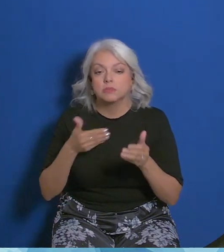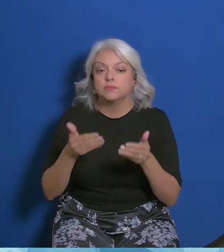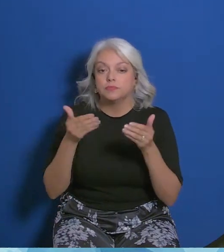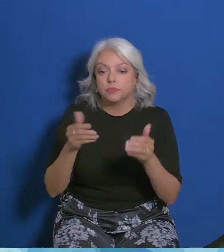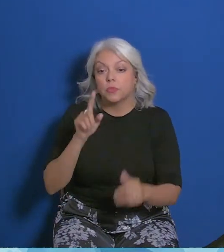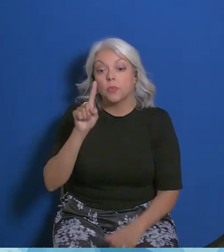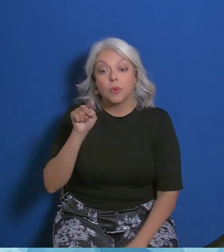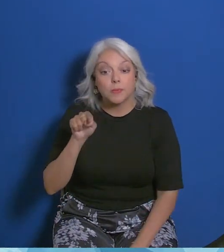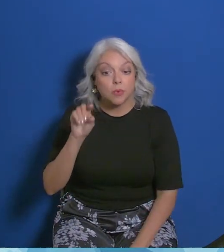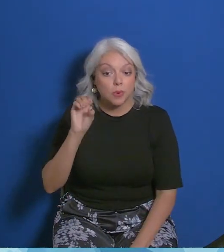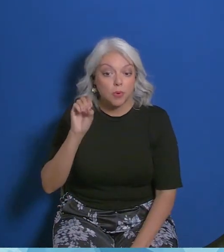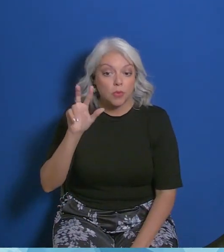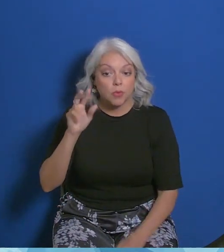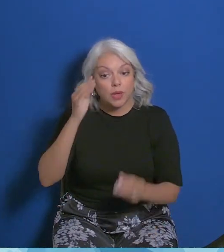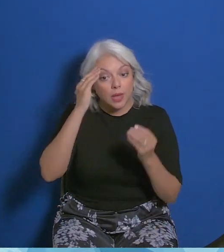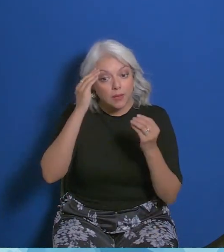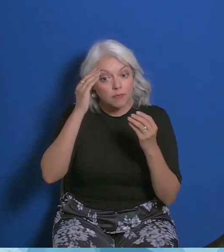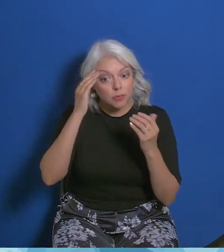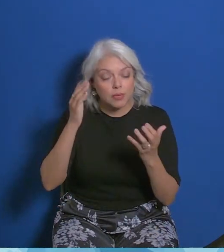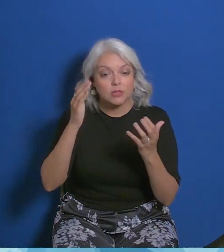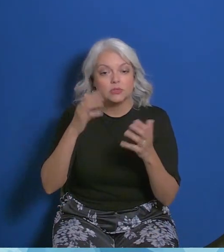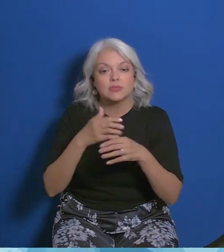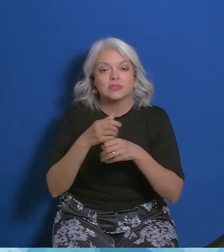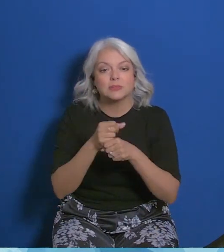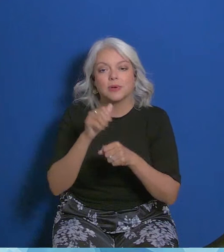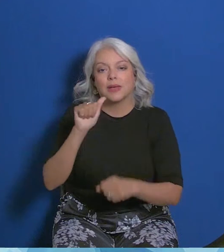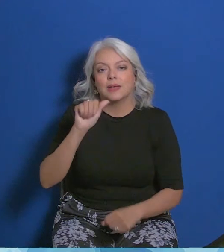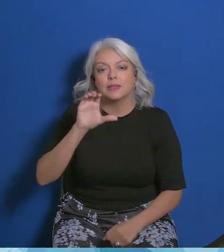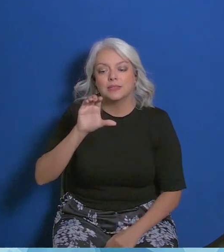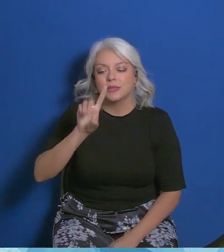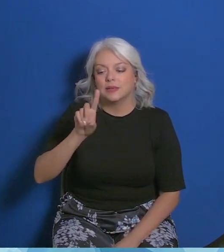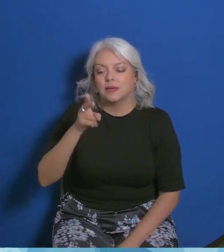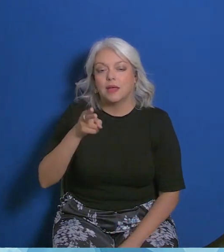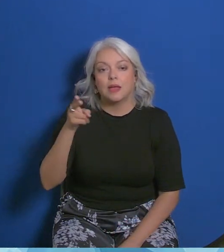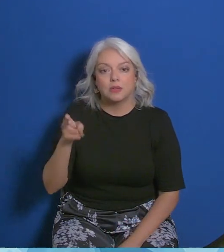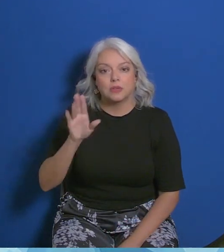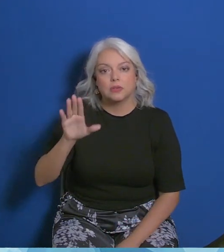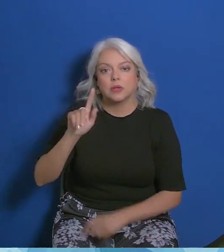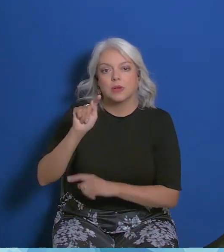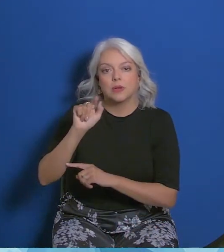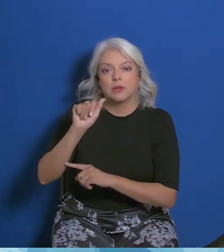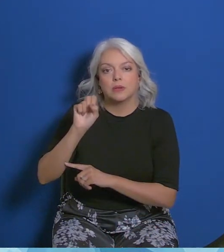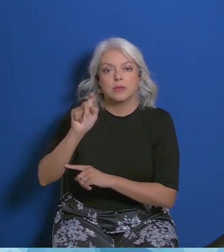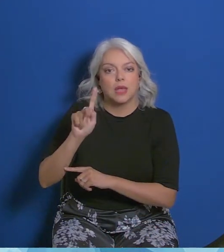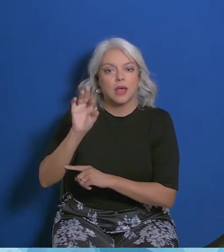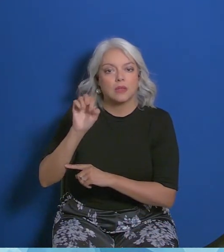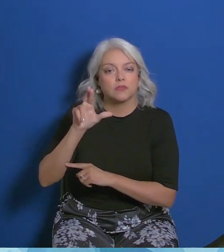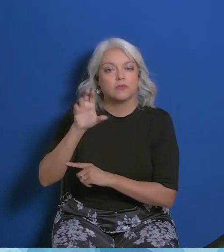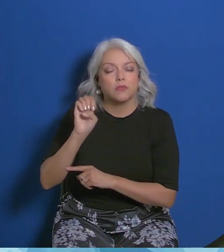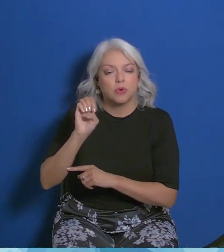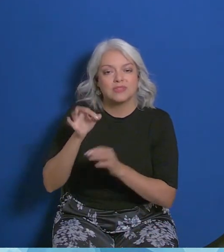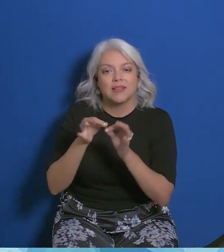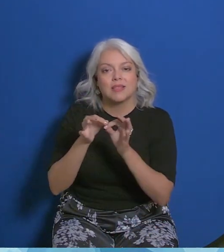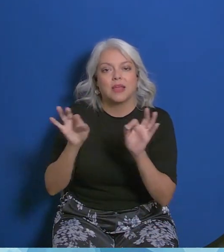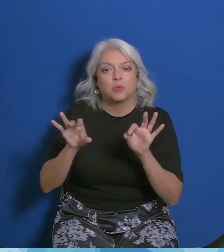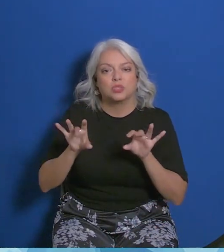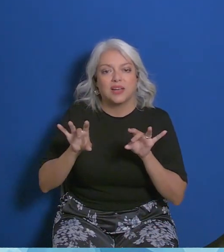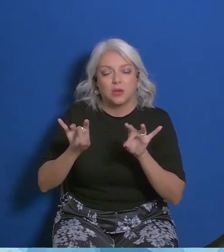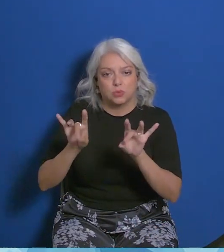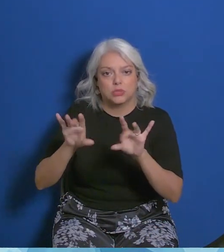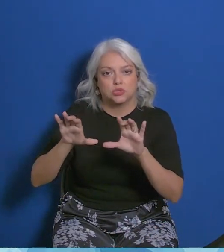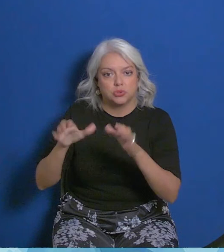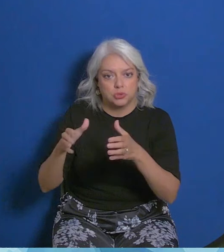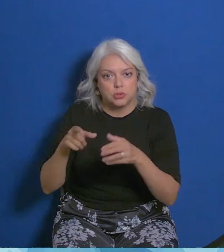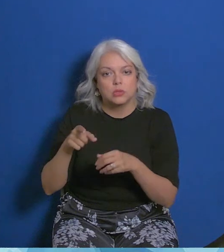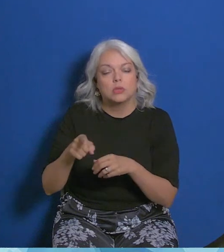to 1.03, information item, summary of the ACDH's Task Force Language Acquisition, Dr. Kendra Benedict and